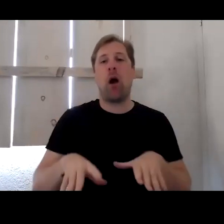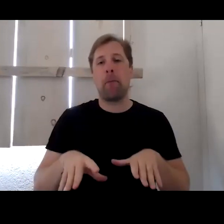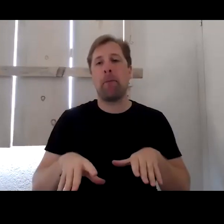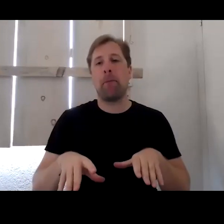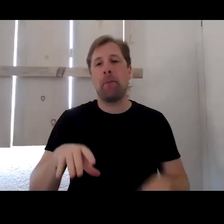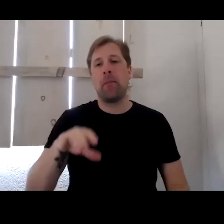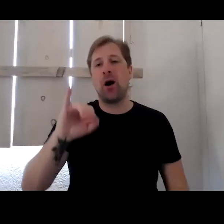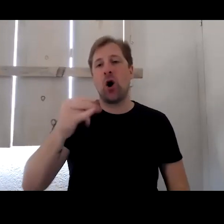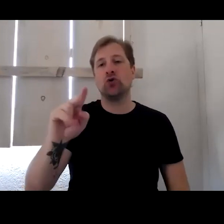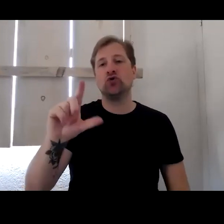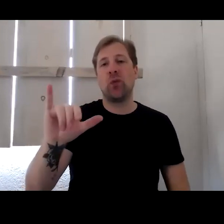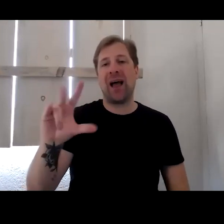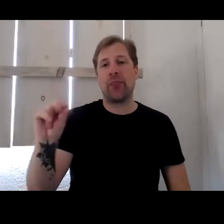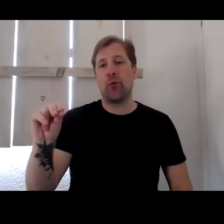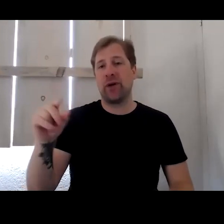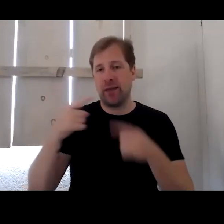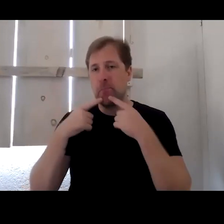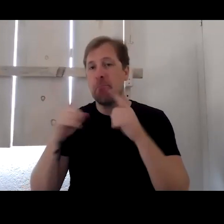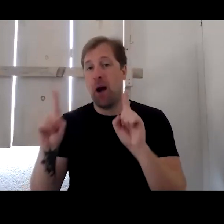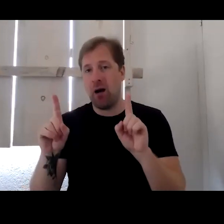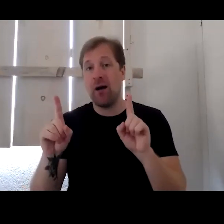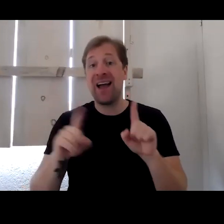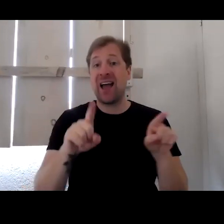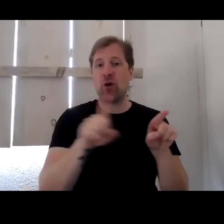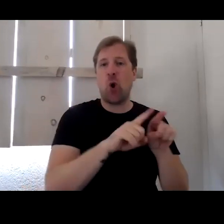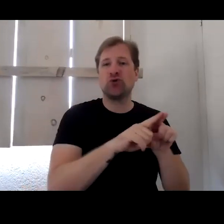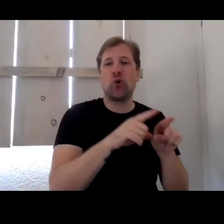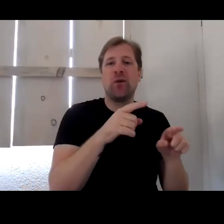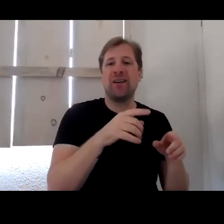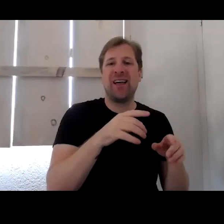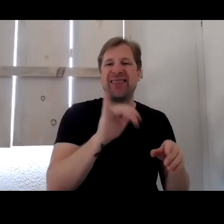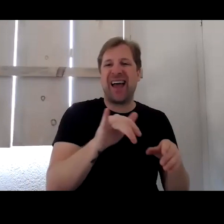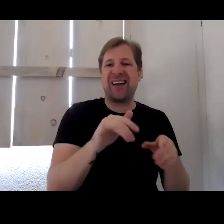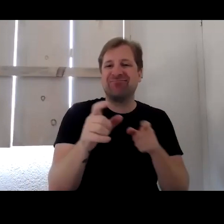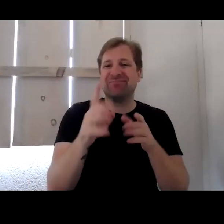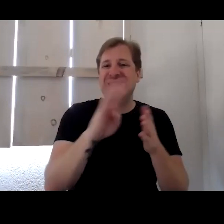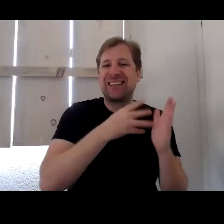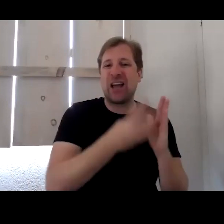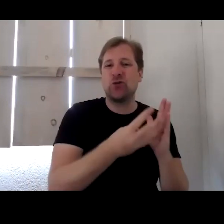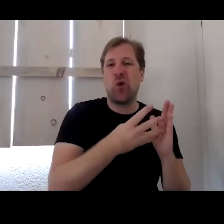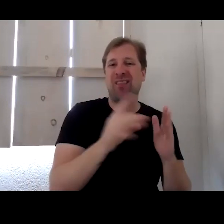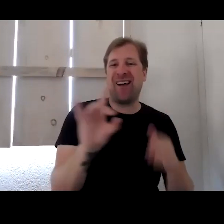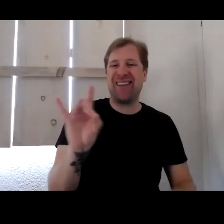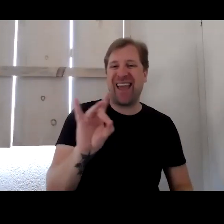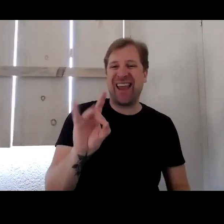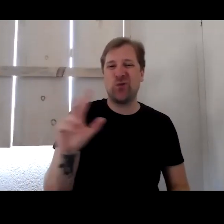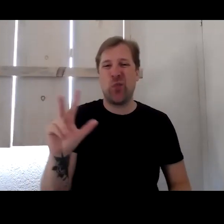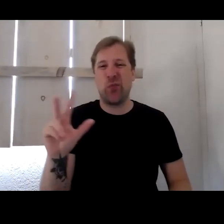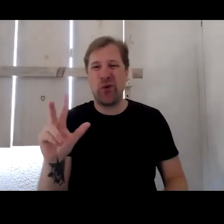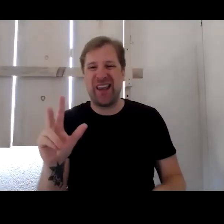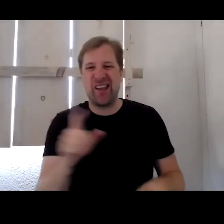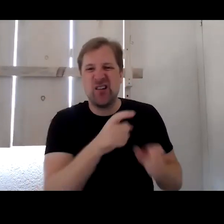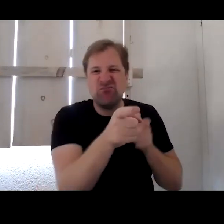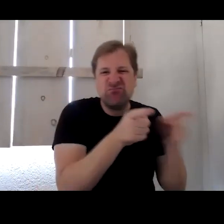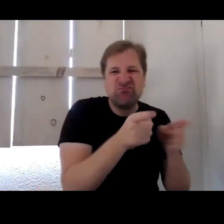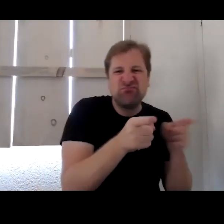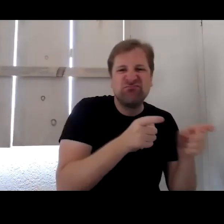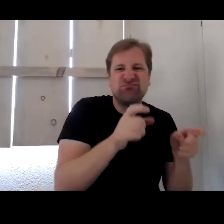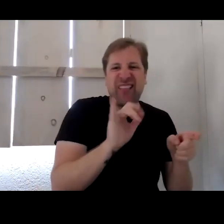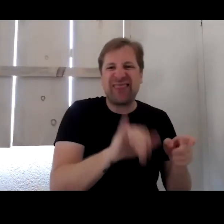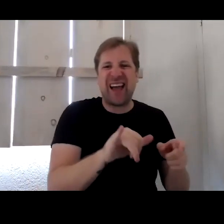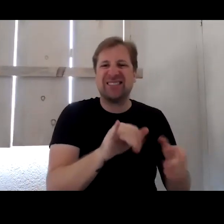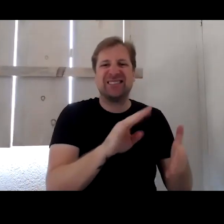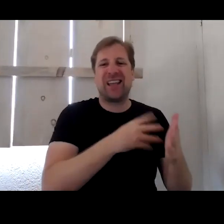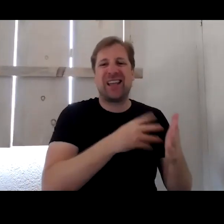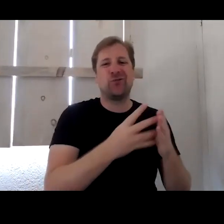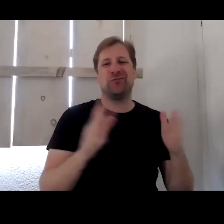with a micromanaged schedule of 8 to 3 that just would not work for educators and